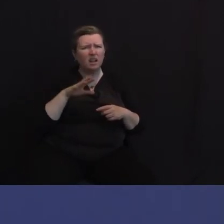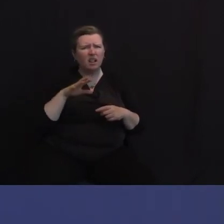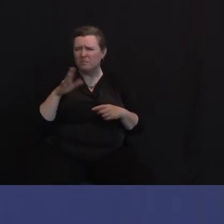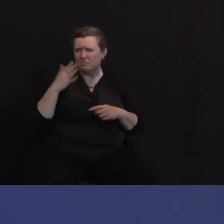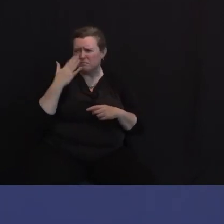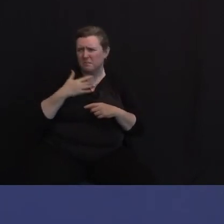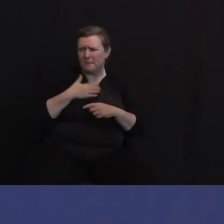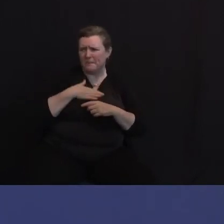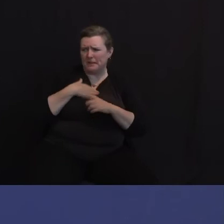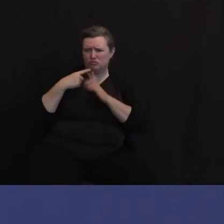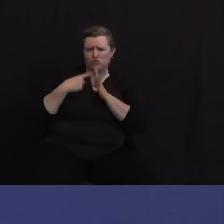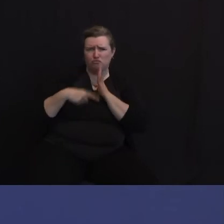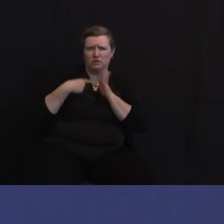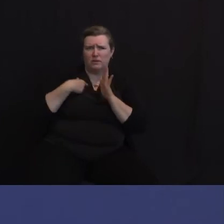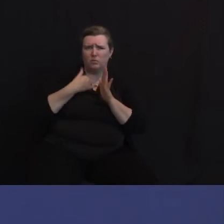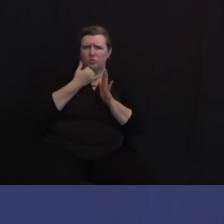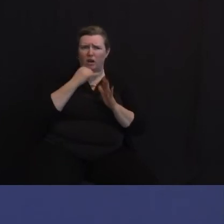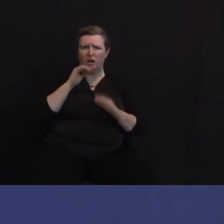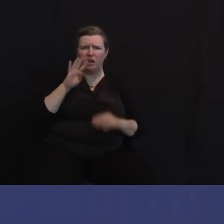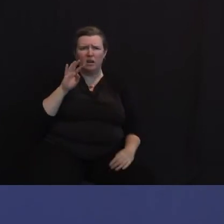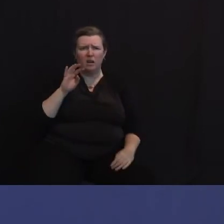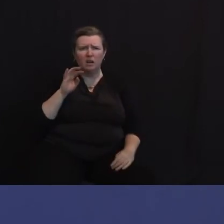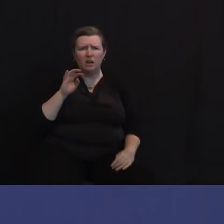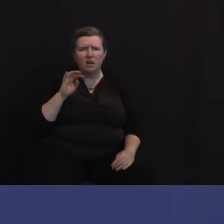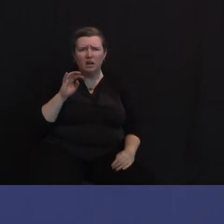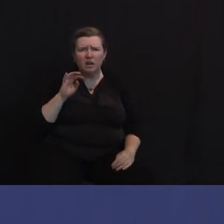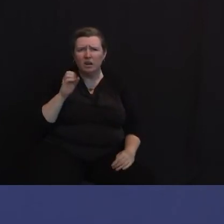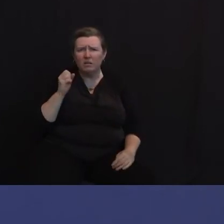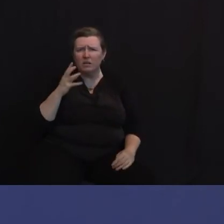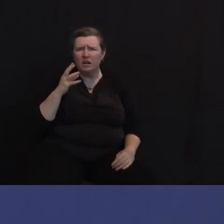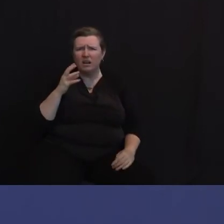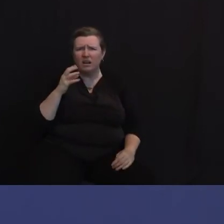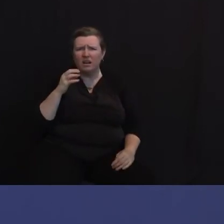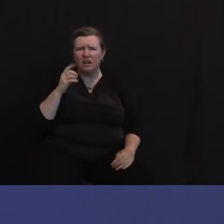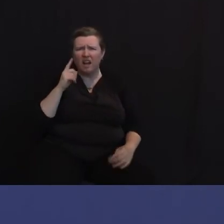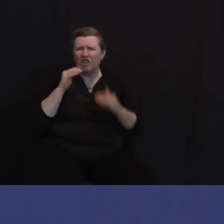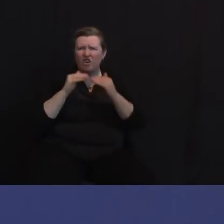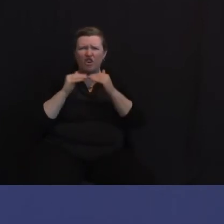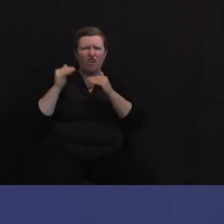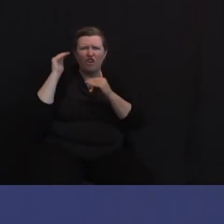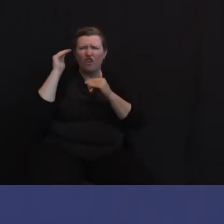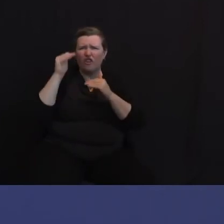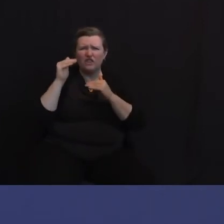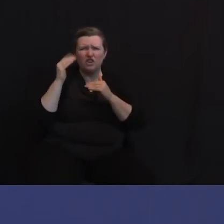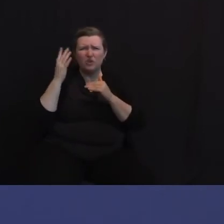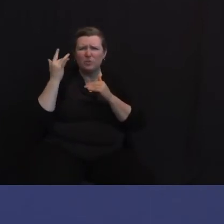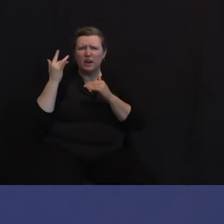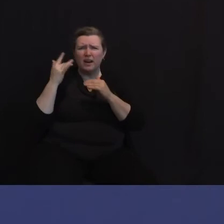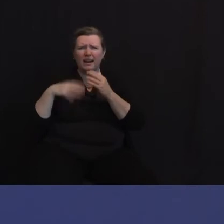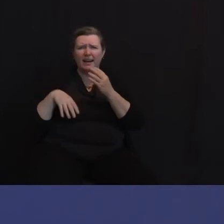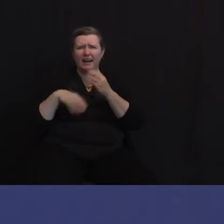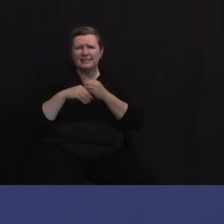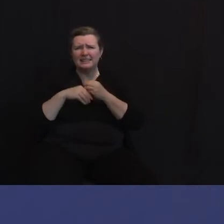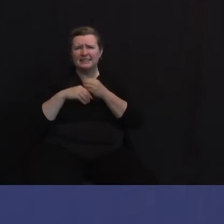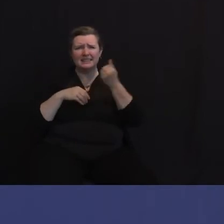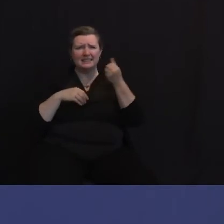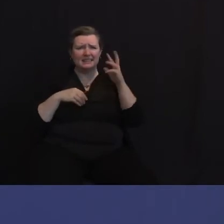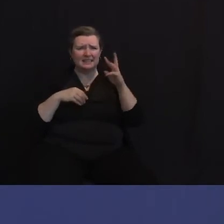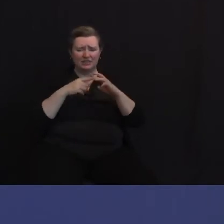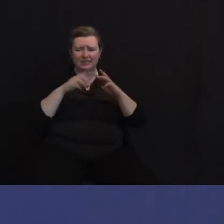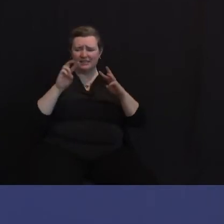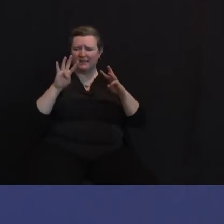million. Yes. This is a bigger number and we think many hundreds of thousands on the 16 to 64, but I'll turn it over to you in a second.